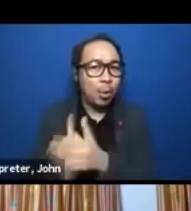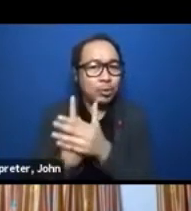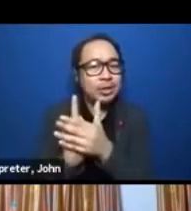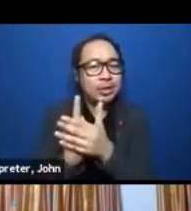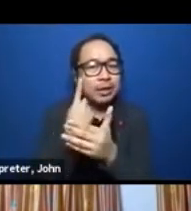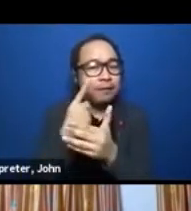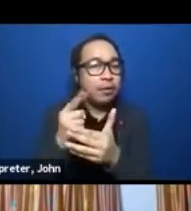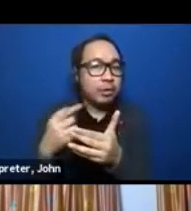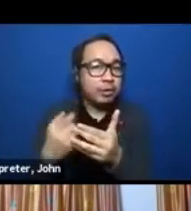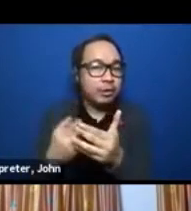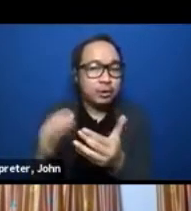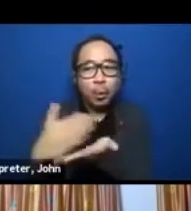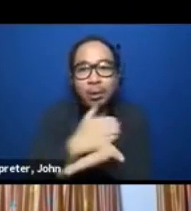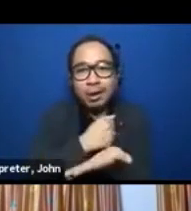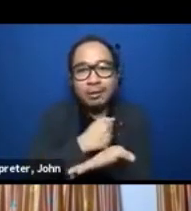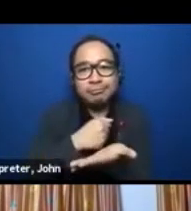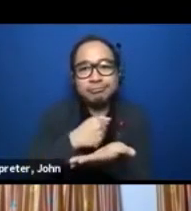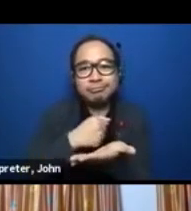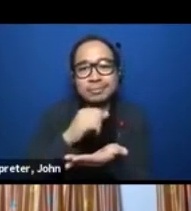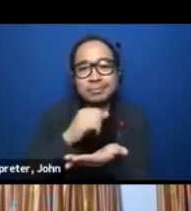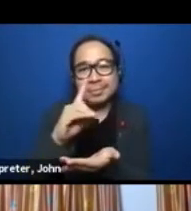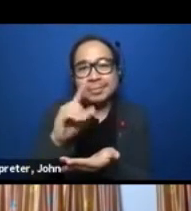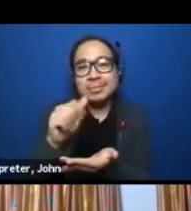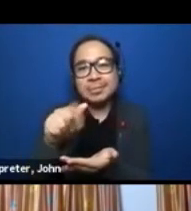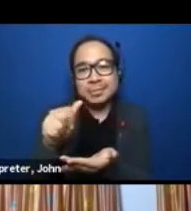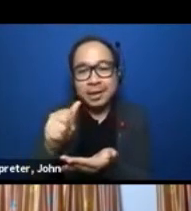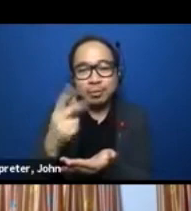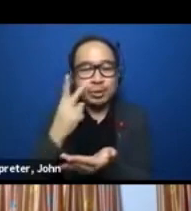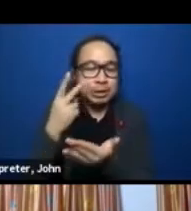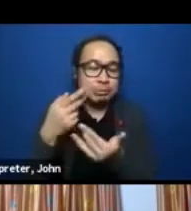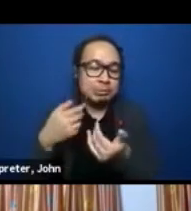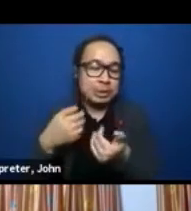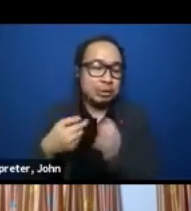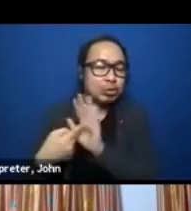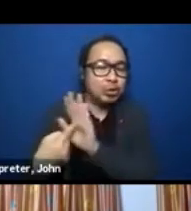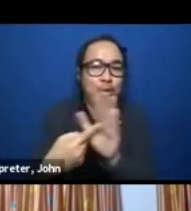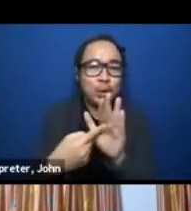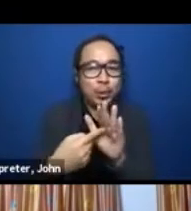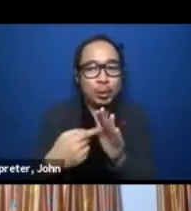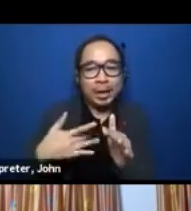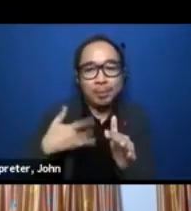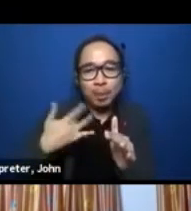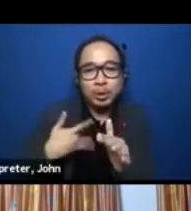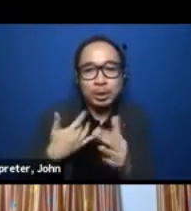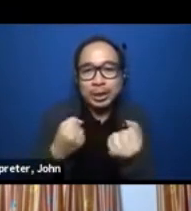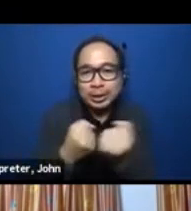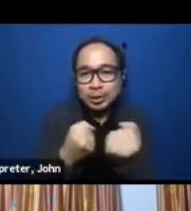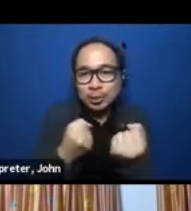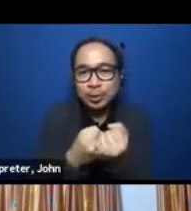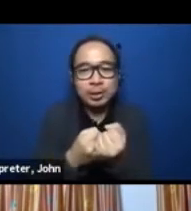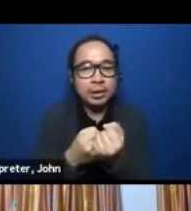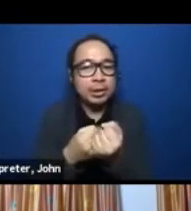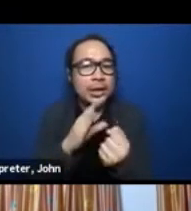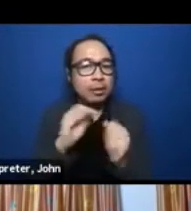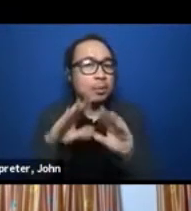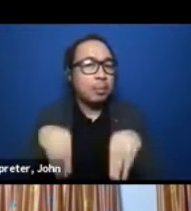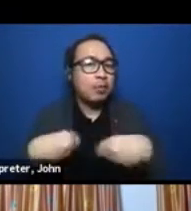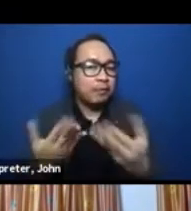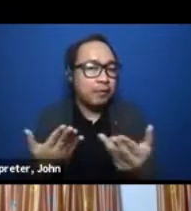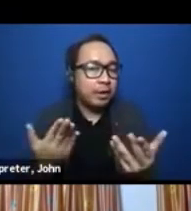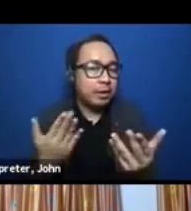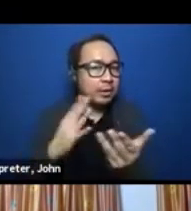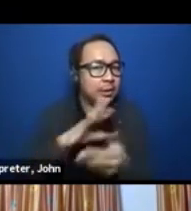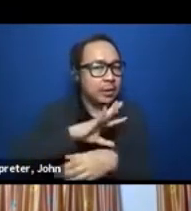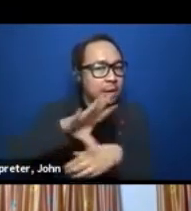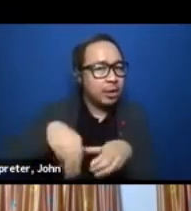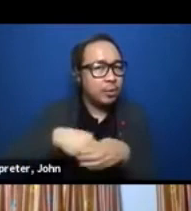see the data, you know, disclose our emotional, physical, and the foster as well. So that's why including the